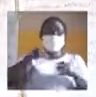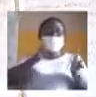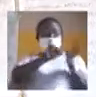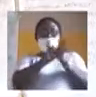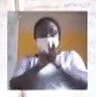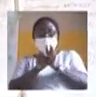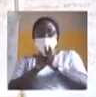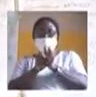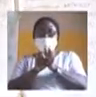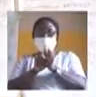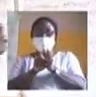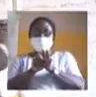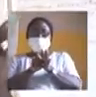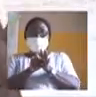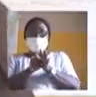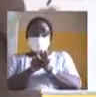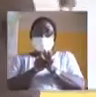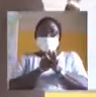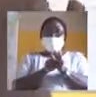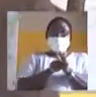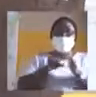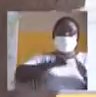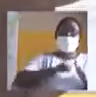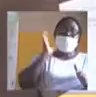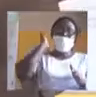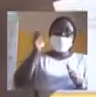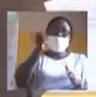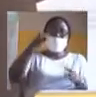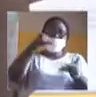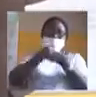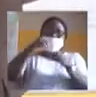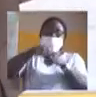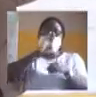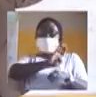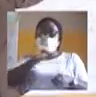board under the factors. P-part.